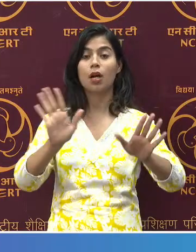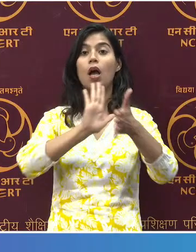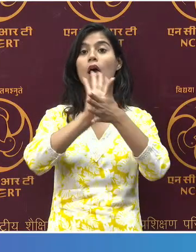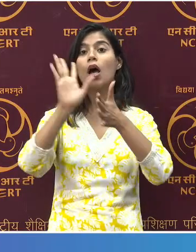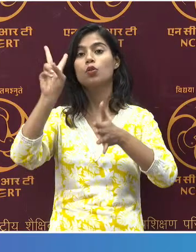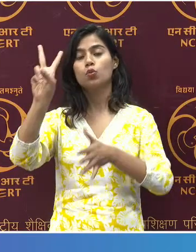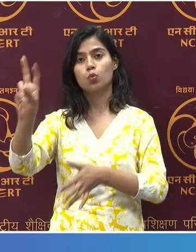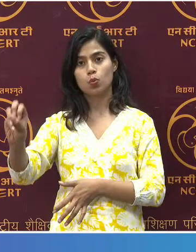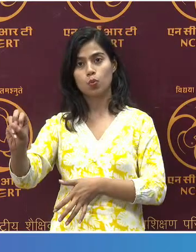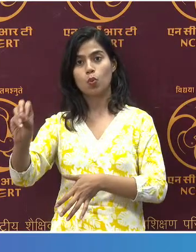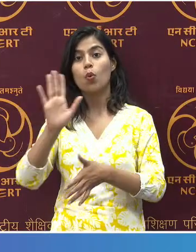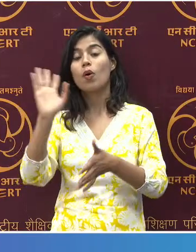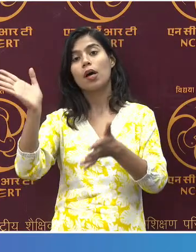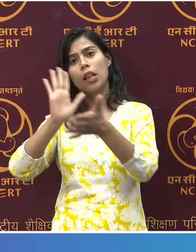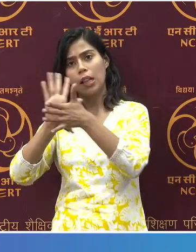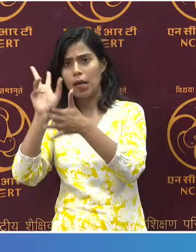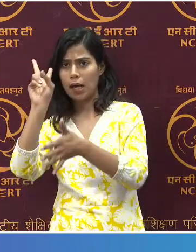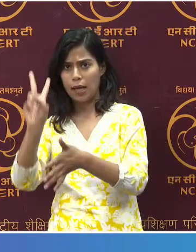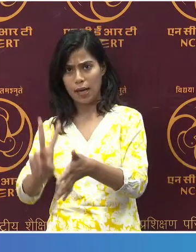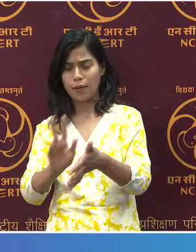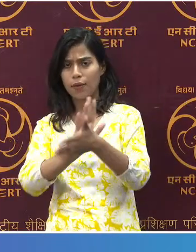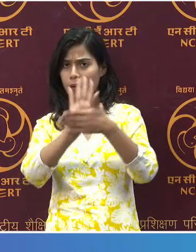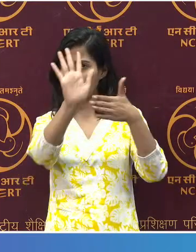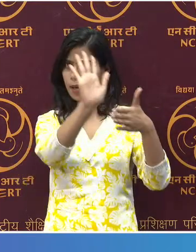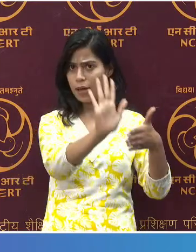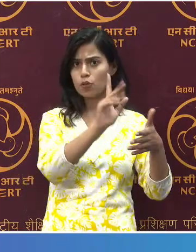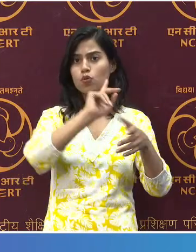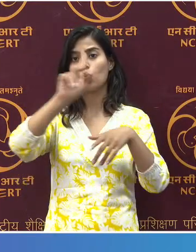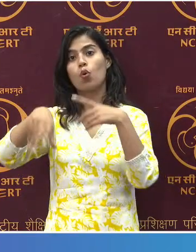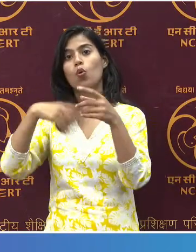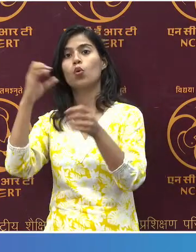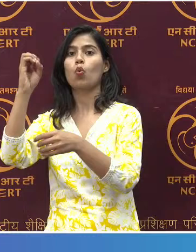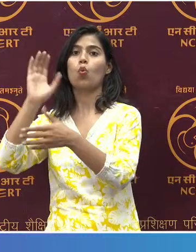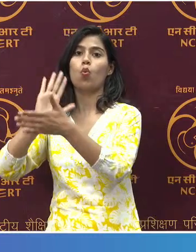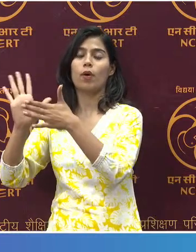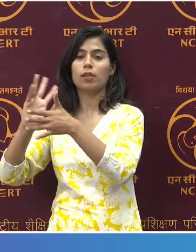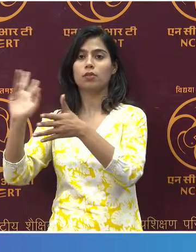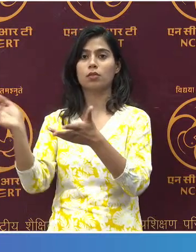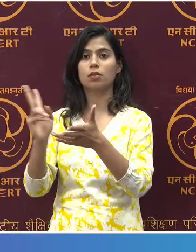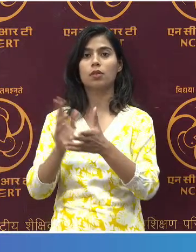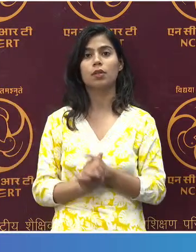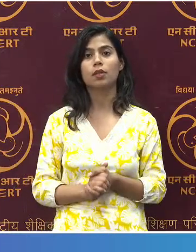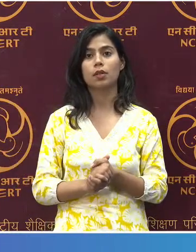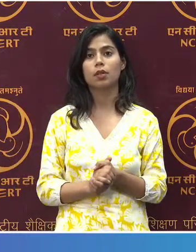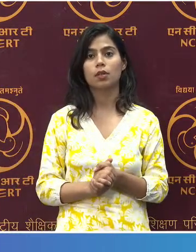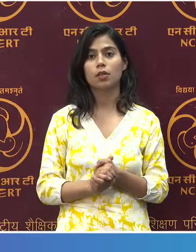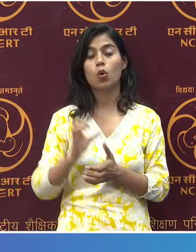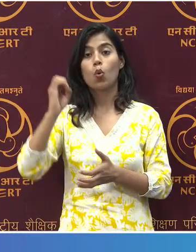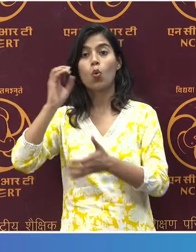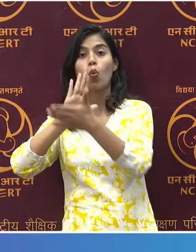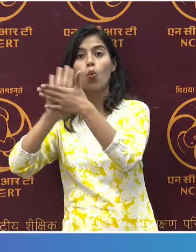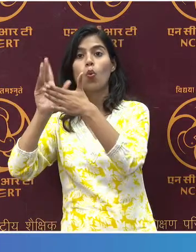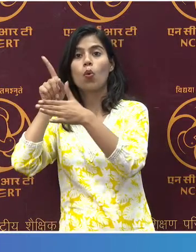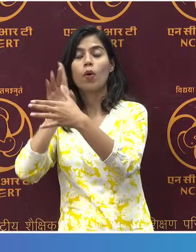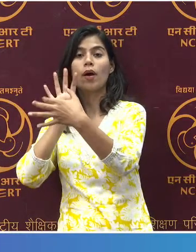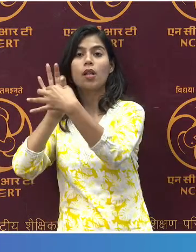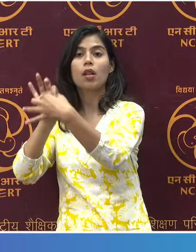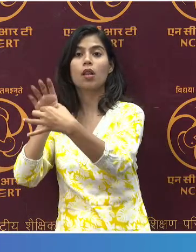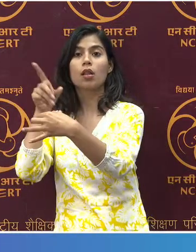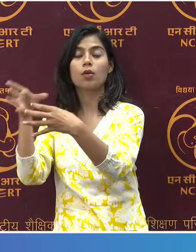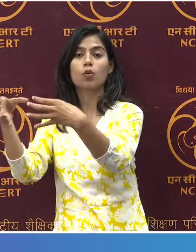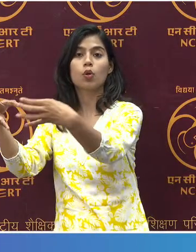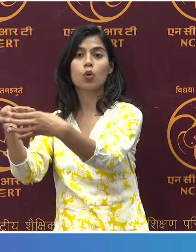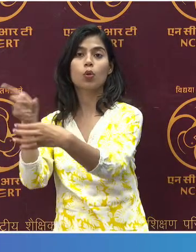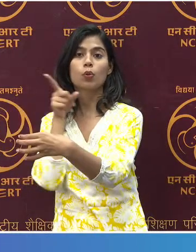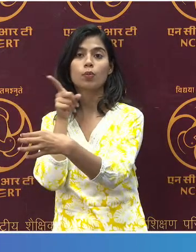is H and OH. Hydrogen atom will join with one carbon atom, and OH group will join with another carbon